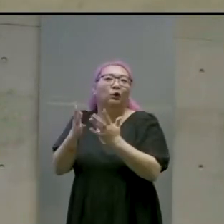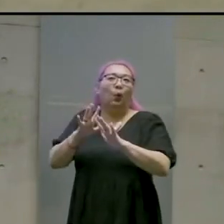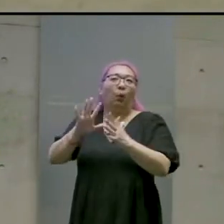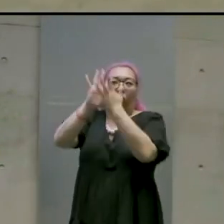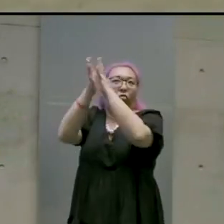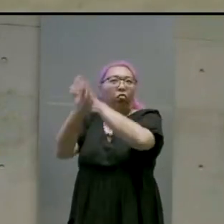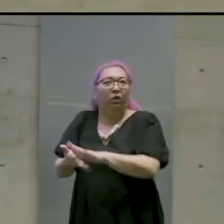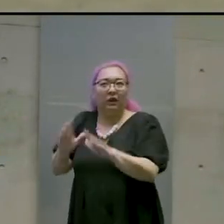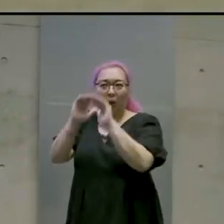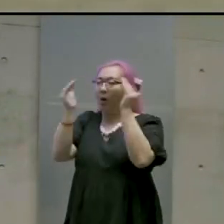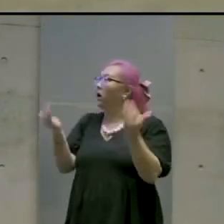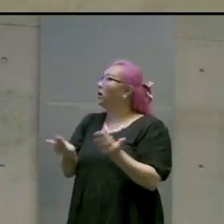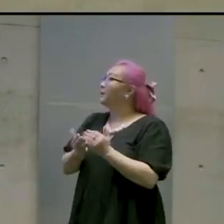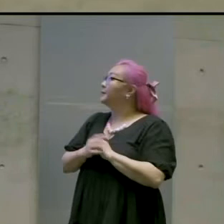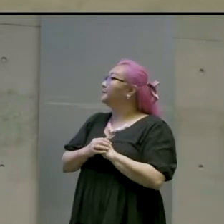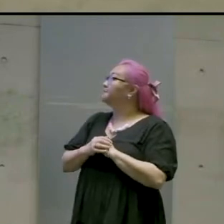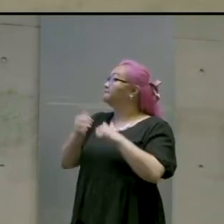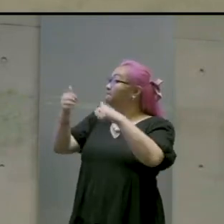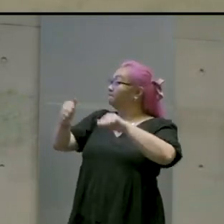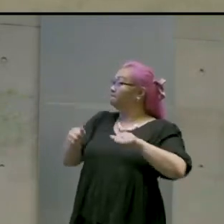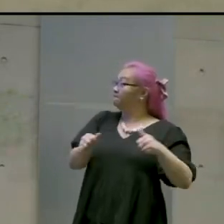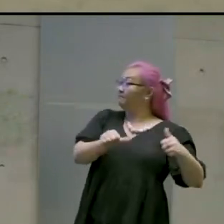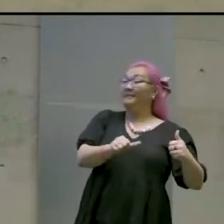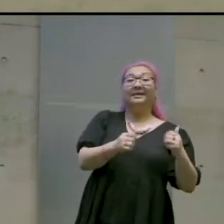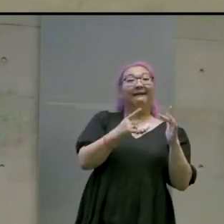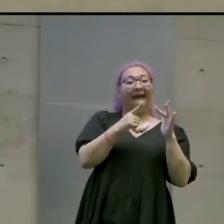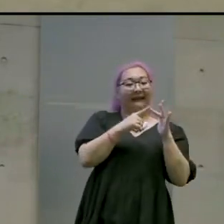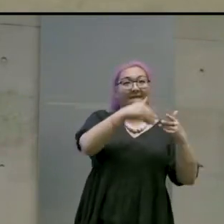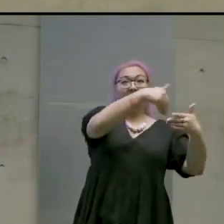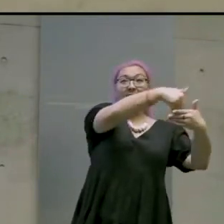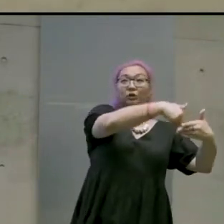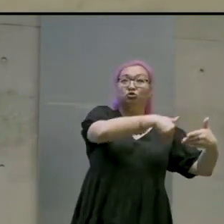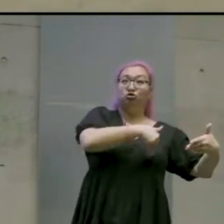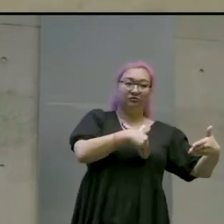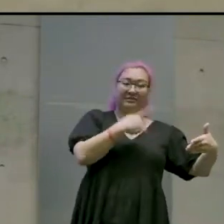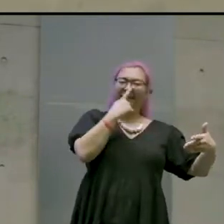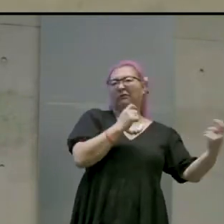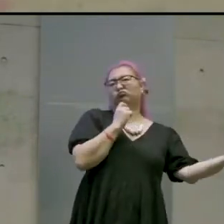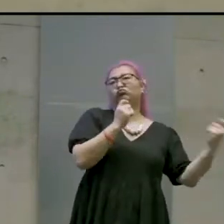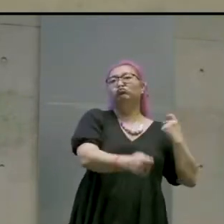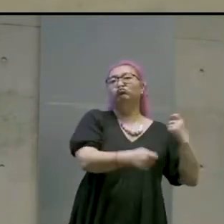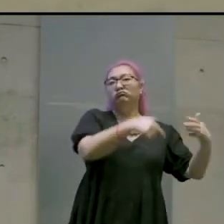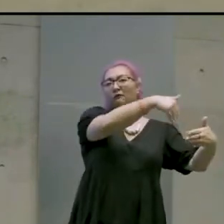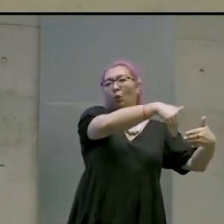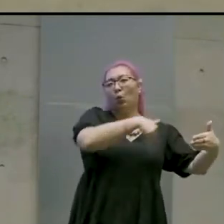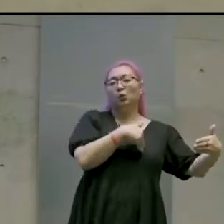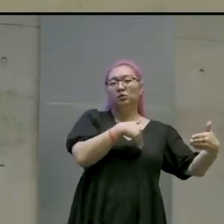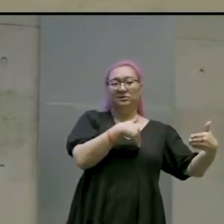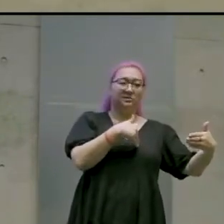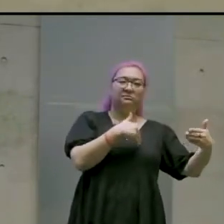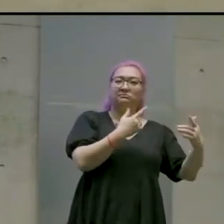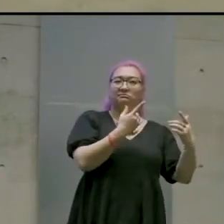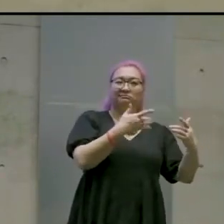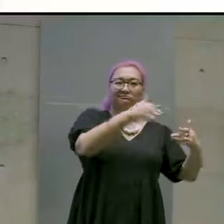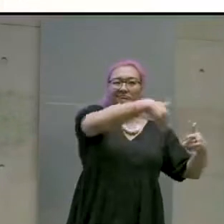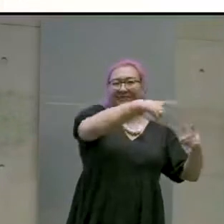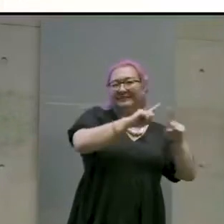The inventory can be modified. That's a really simple one, and we use that in adventure games all the